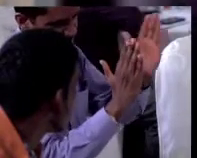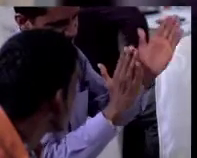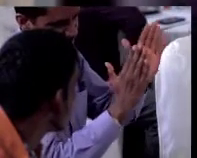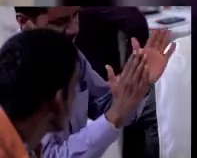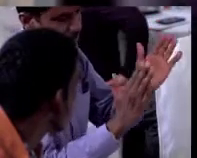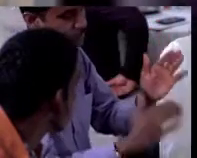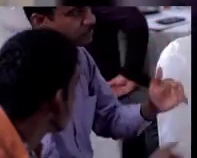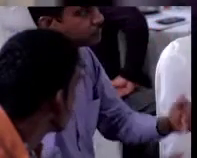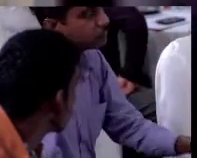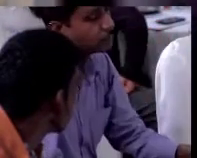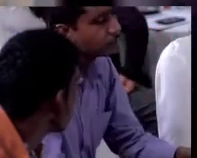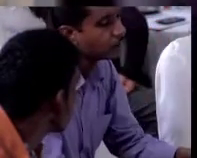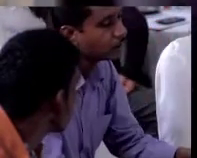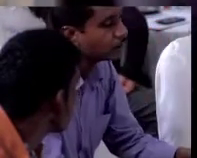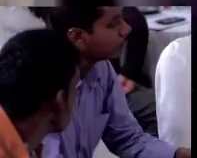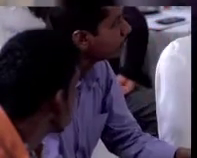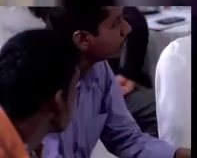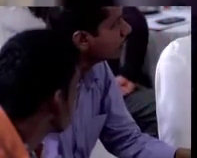And